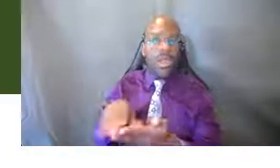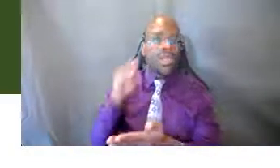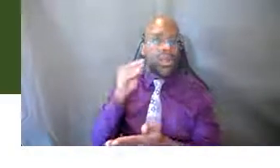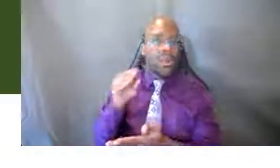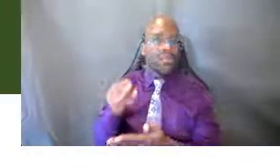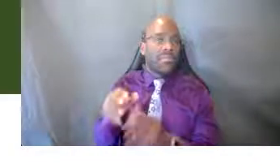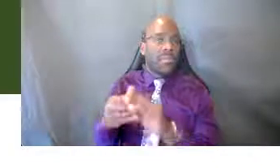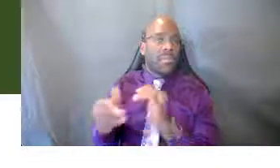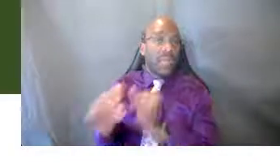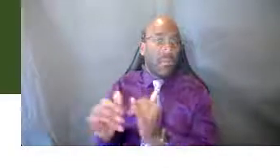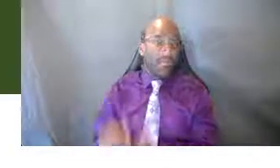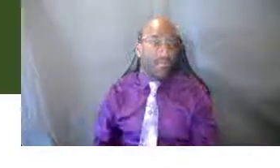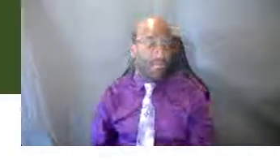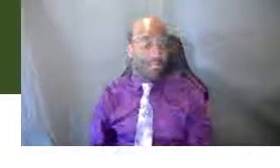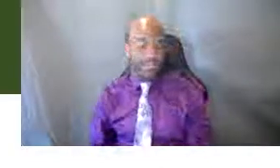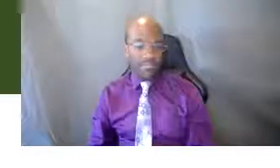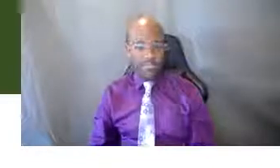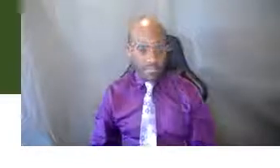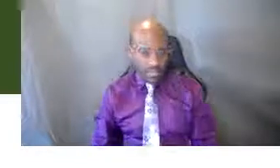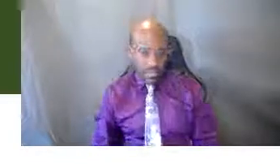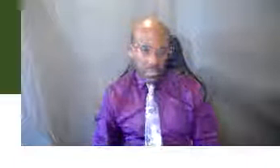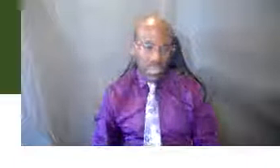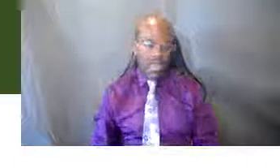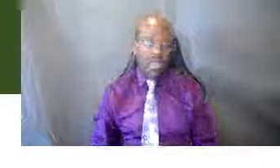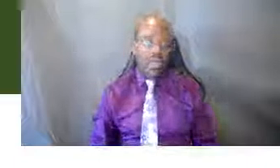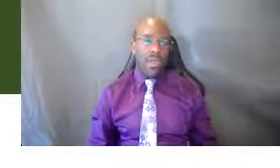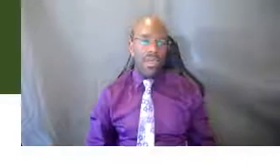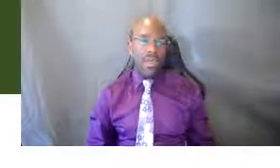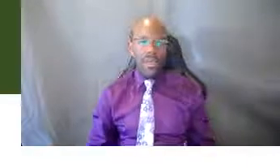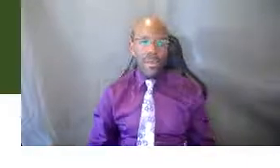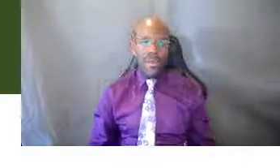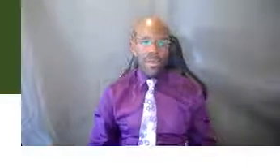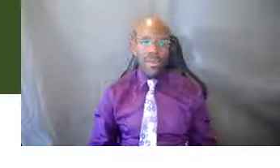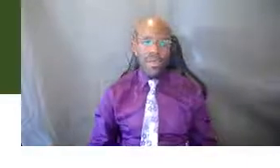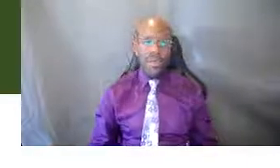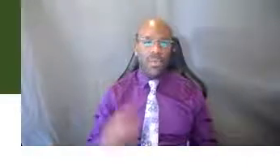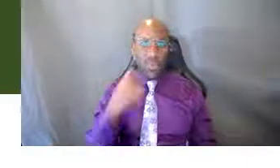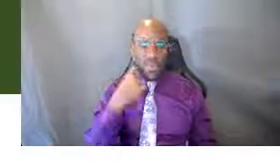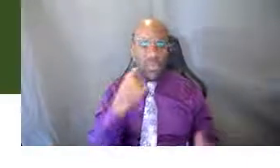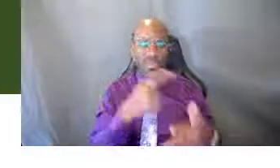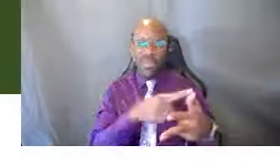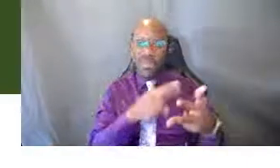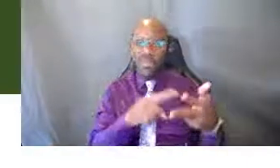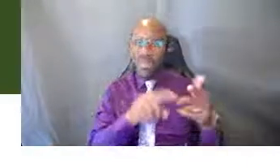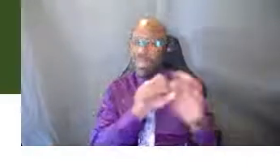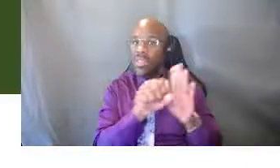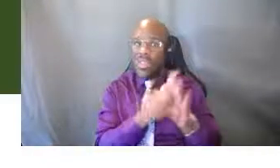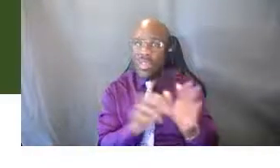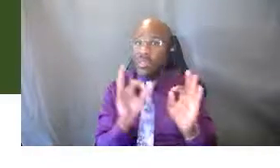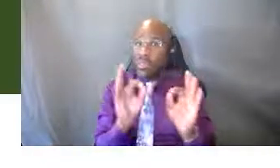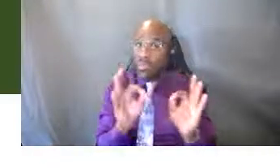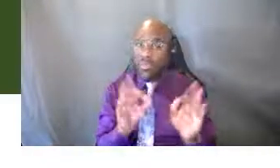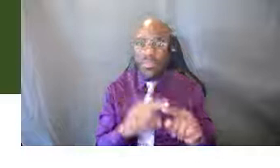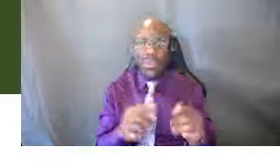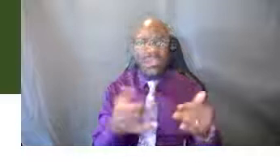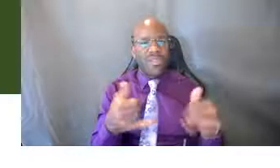And even with all of that progress that I have mentioned, more work does need to be done. So